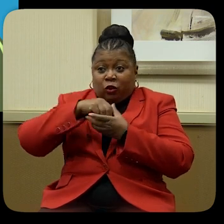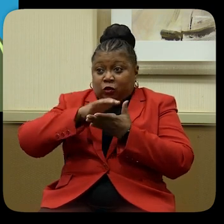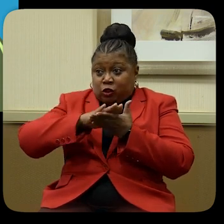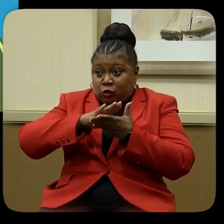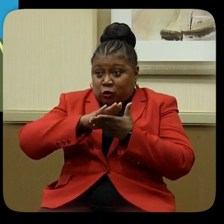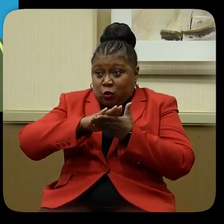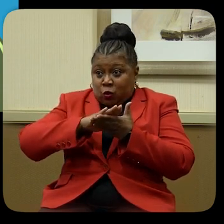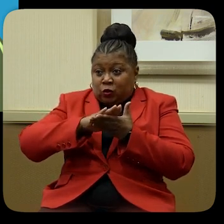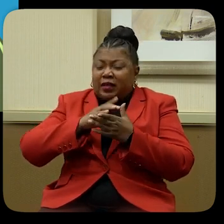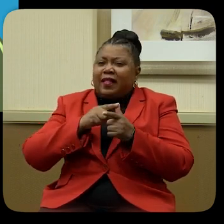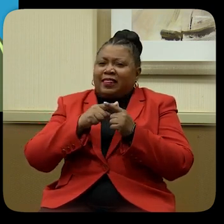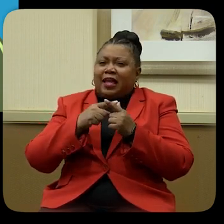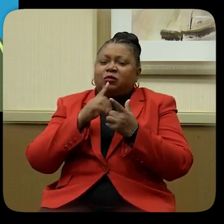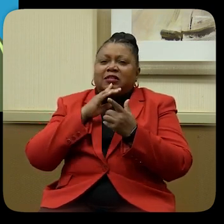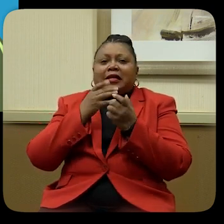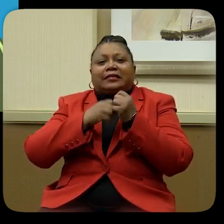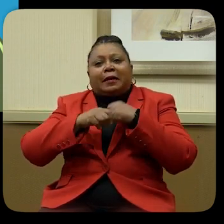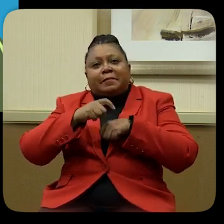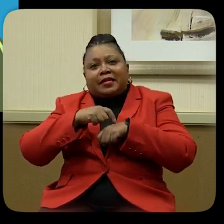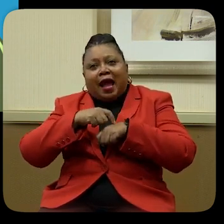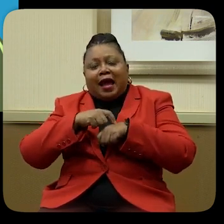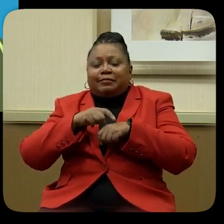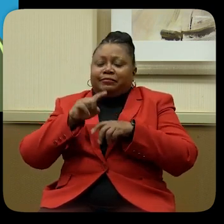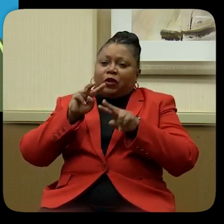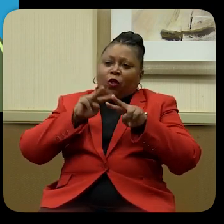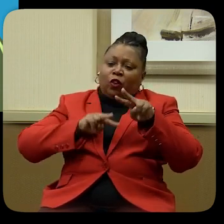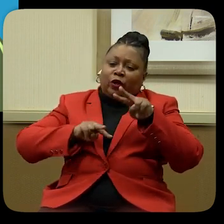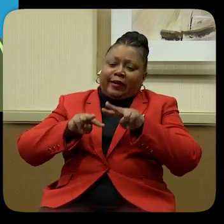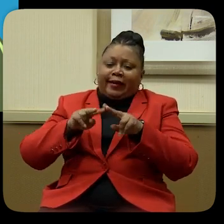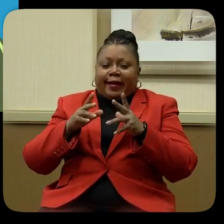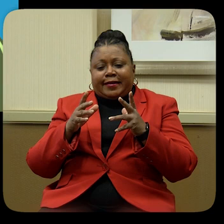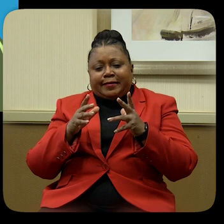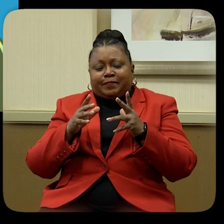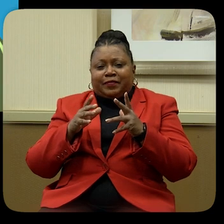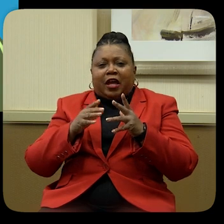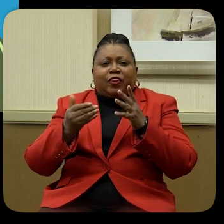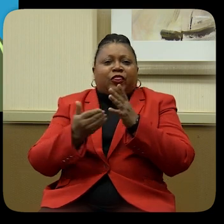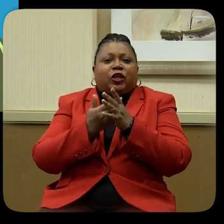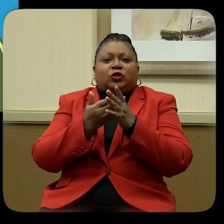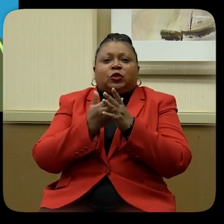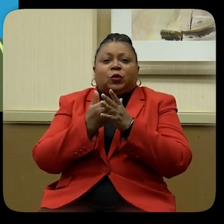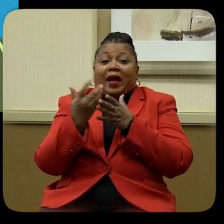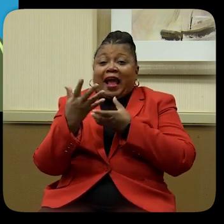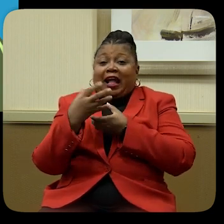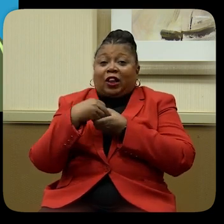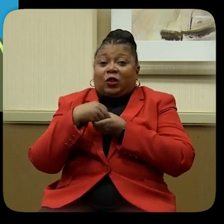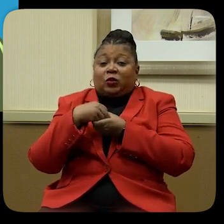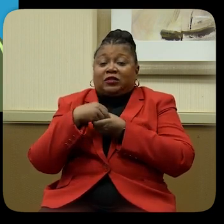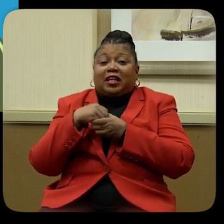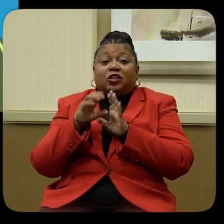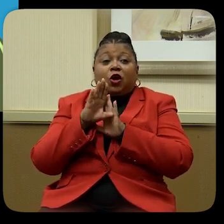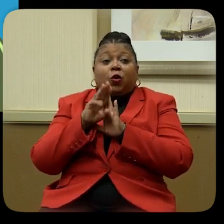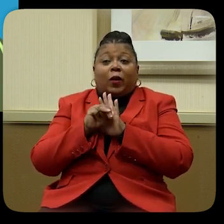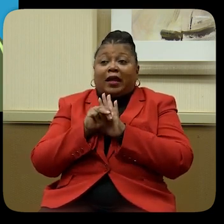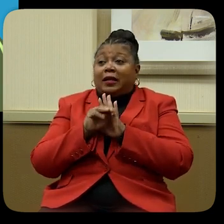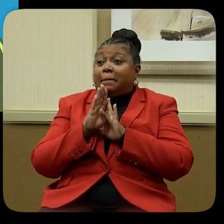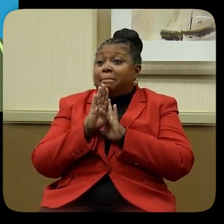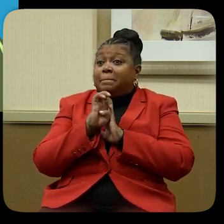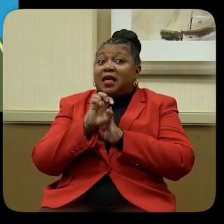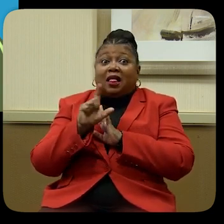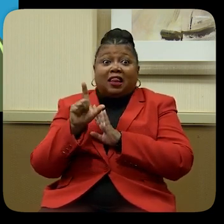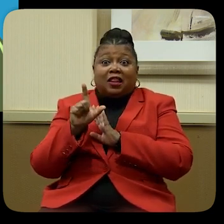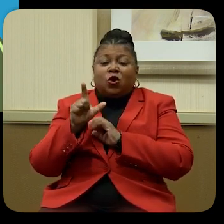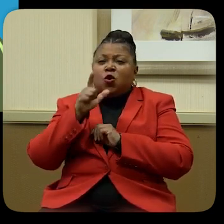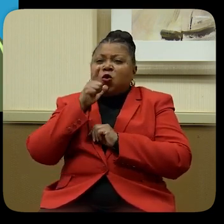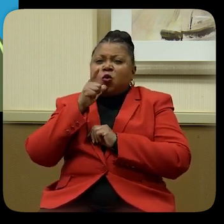schools. And then we'll get to spend some time looking at the new inclusive curriculum bill. So